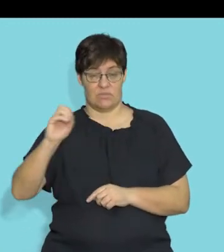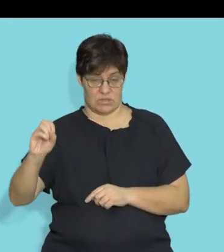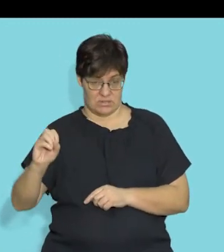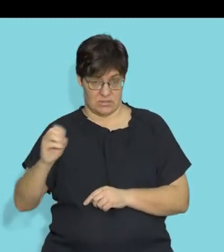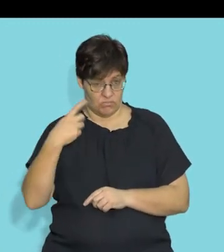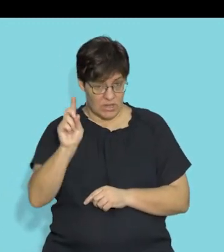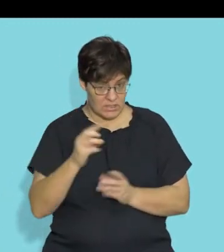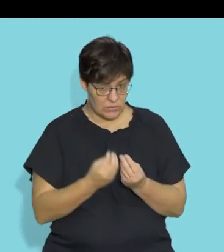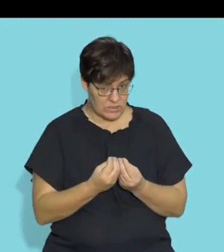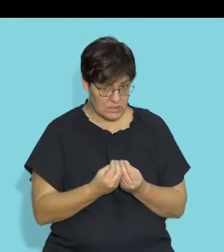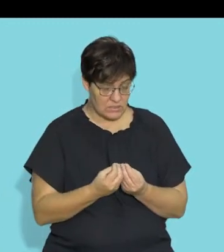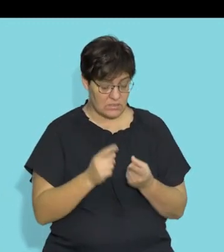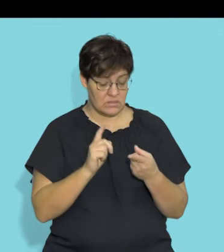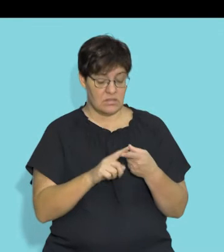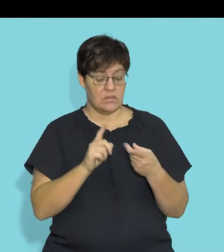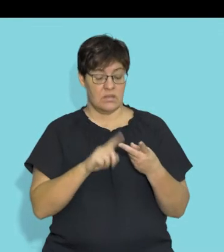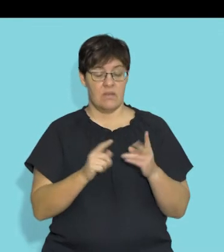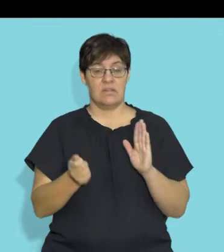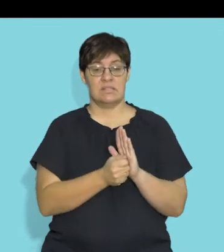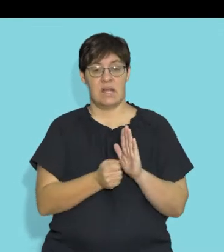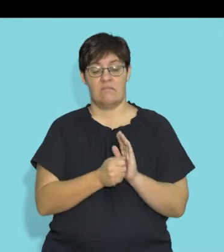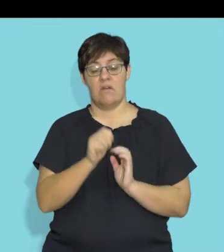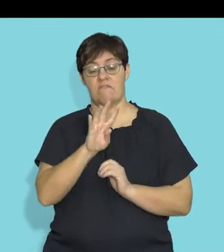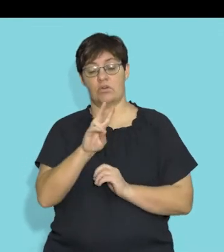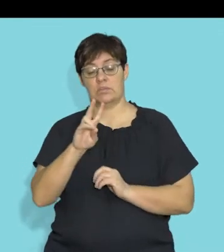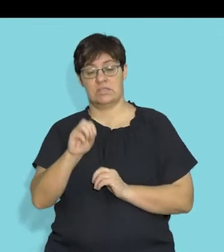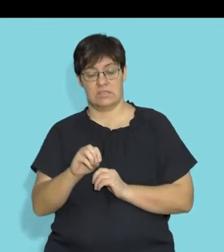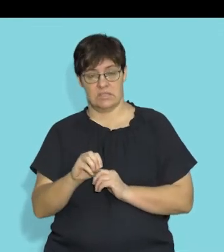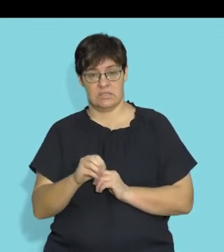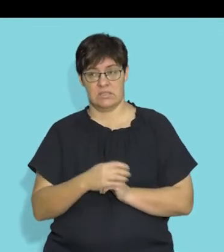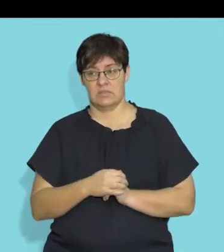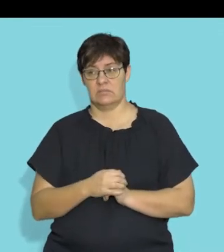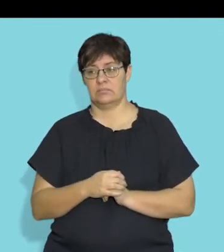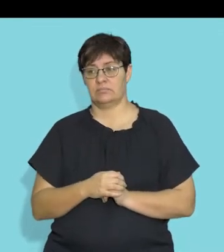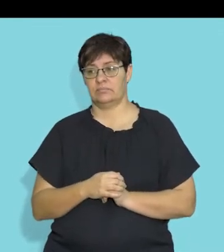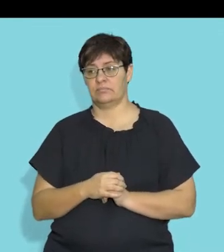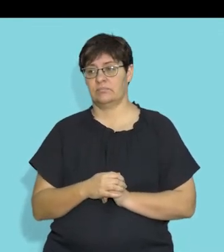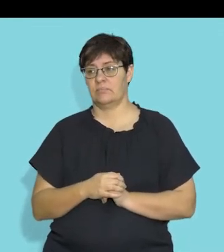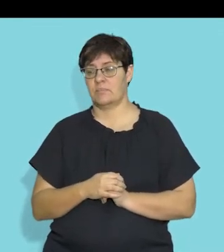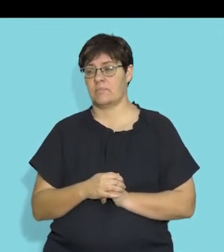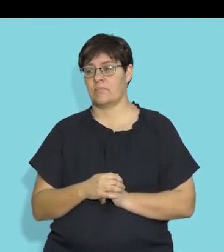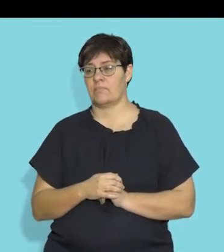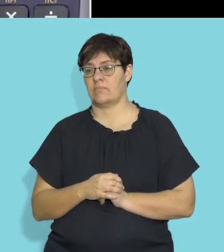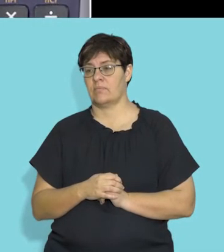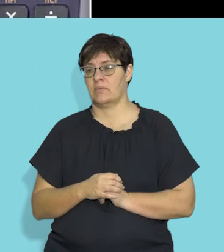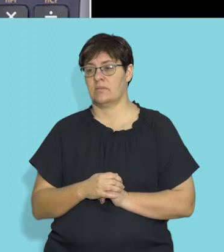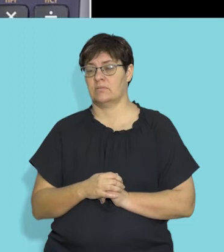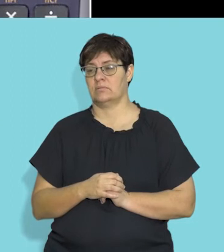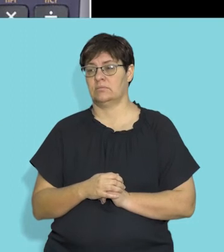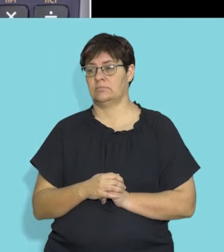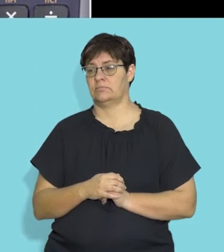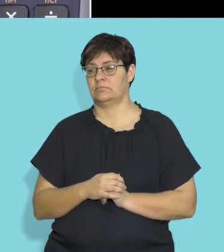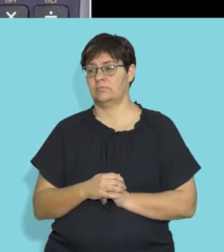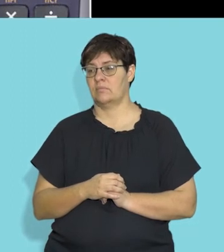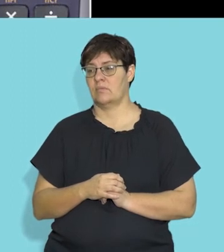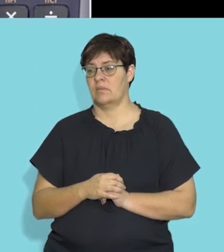is 700, right? And if we sold 420, let's do that. If